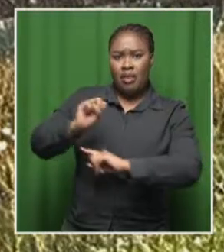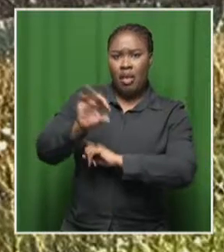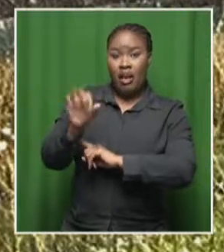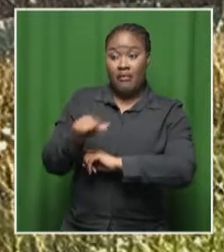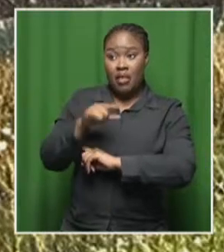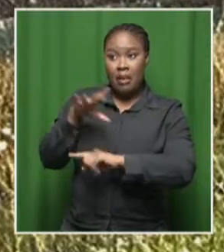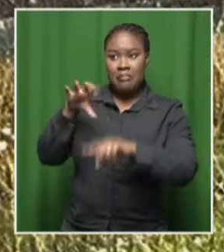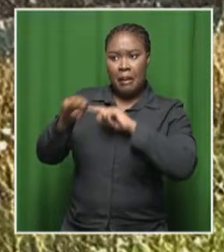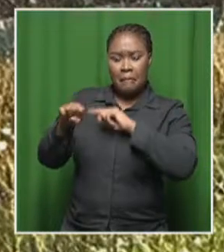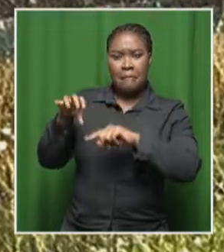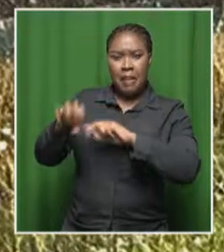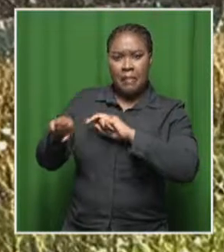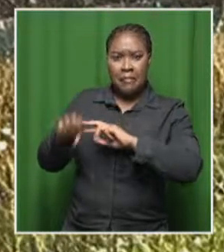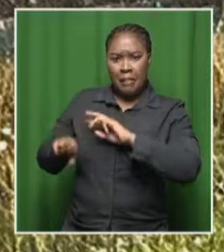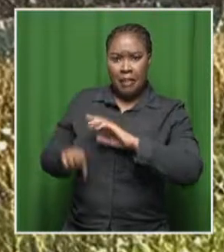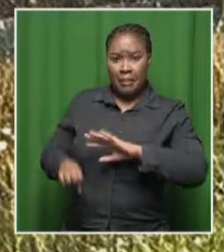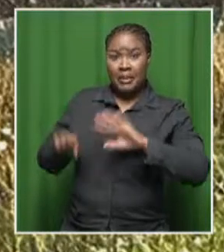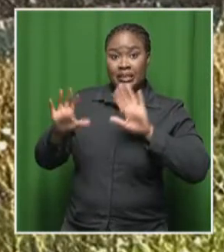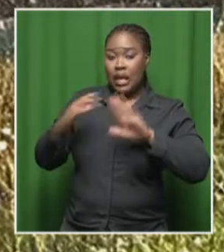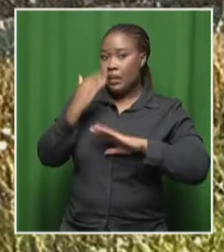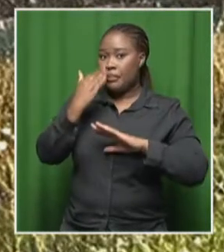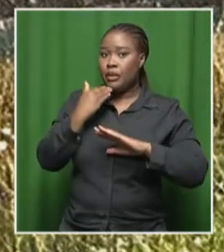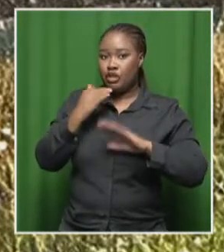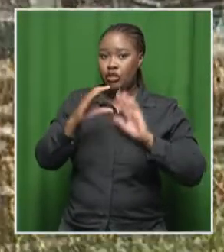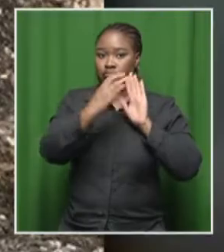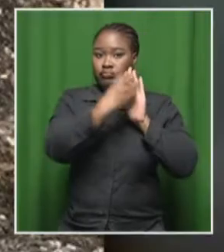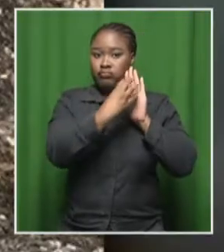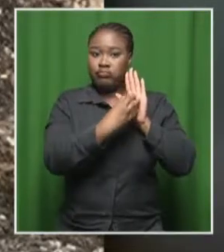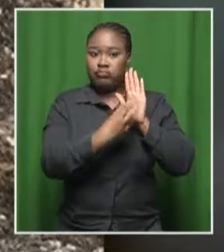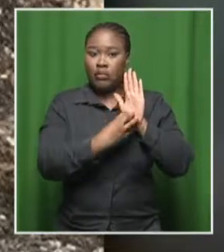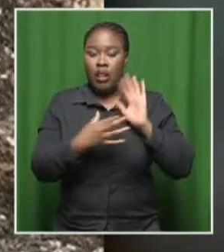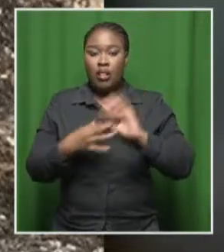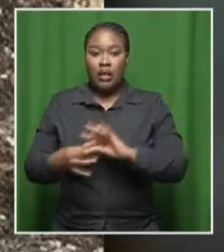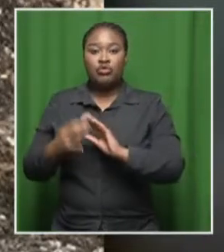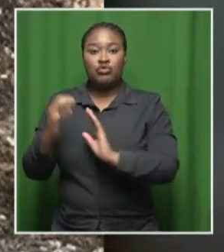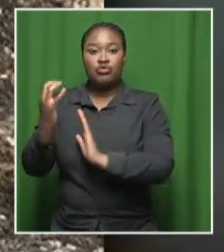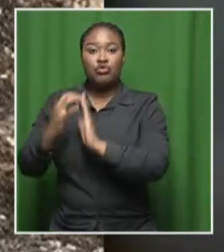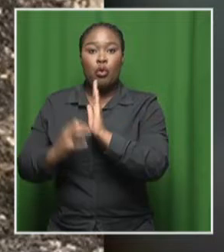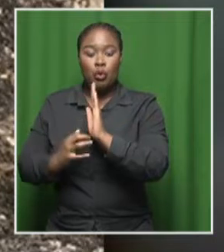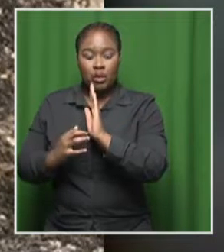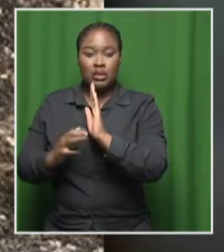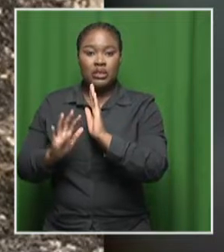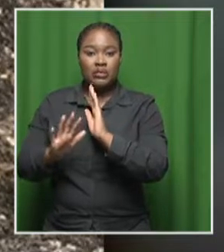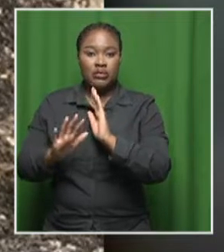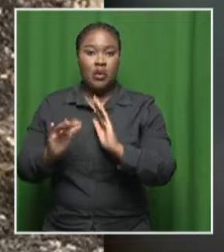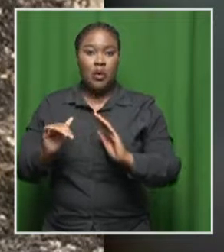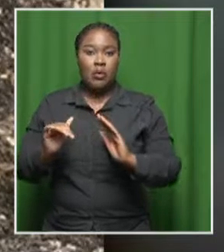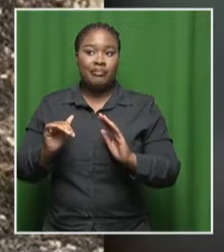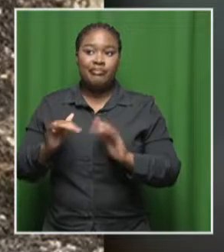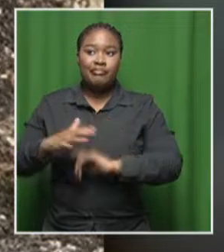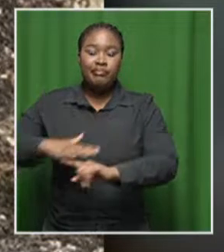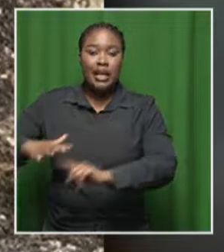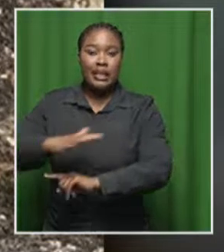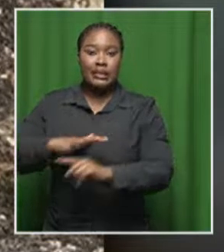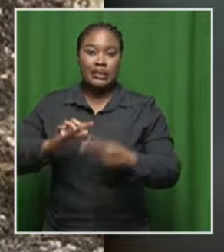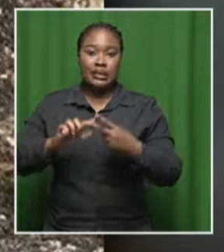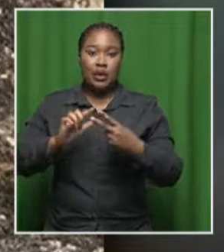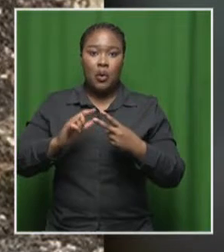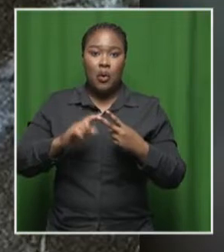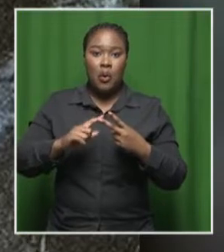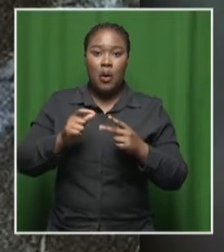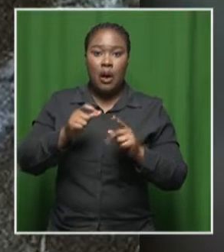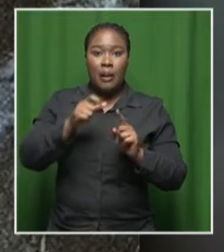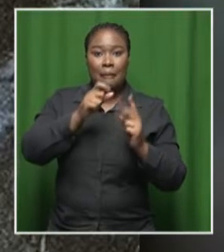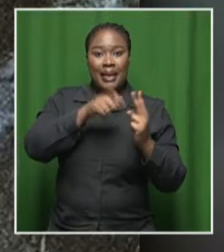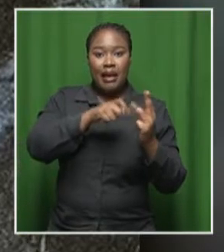each chapter captures so many overlapping stories that come together around a character, a place or an activity. So